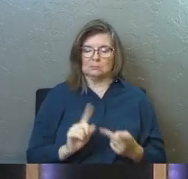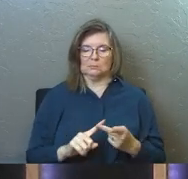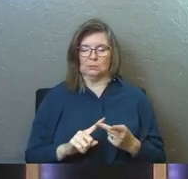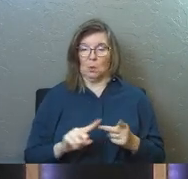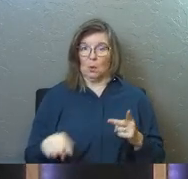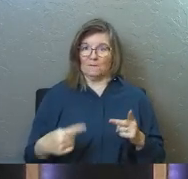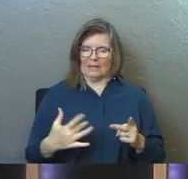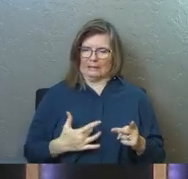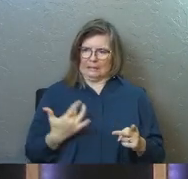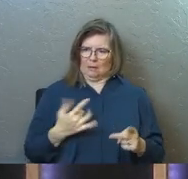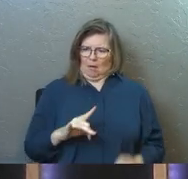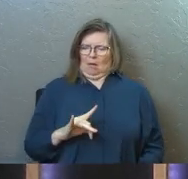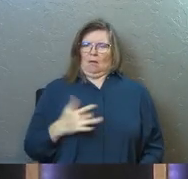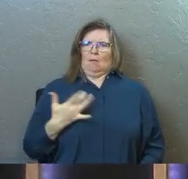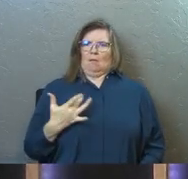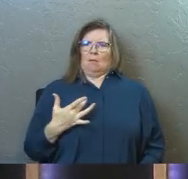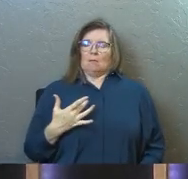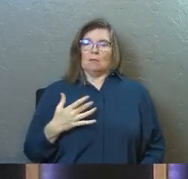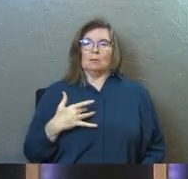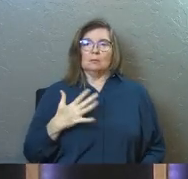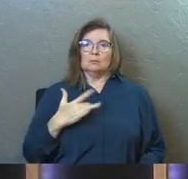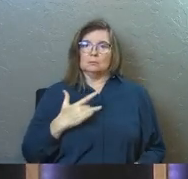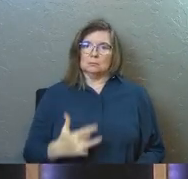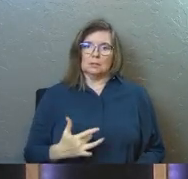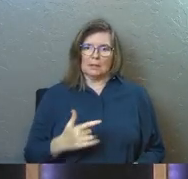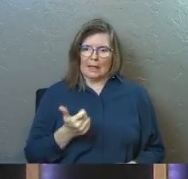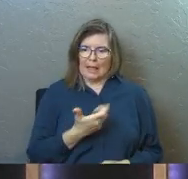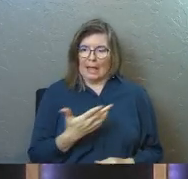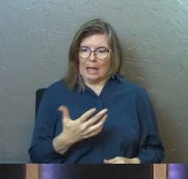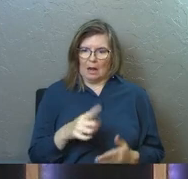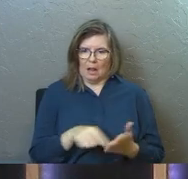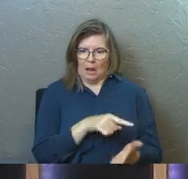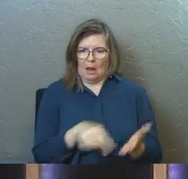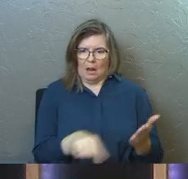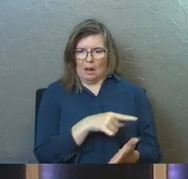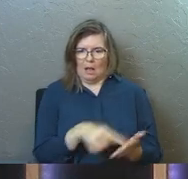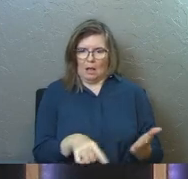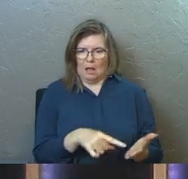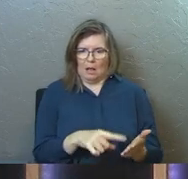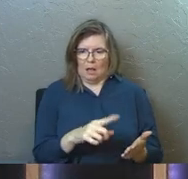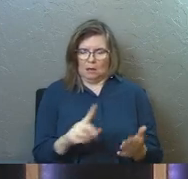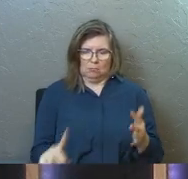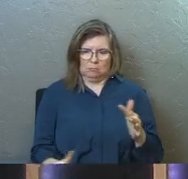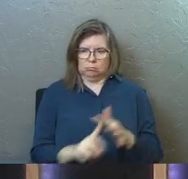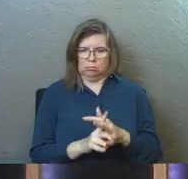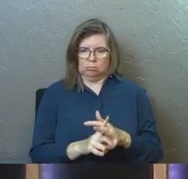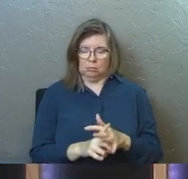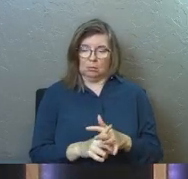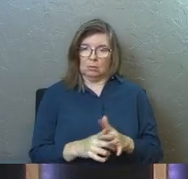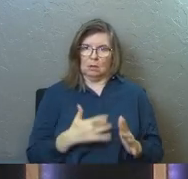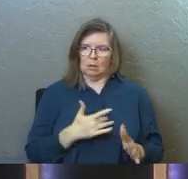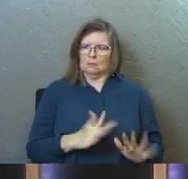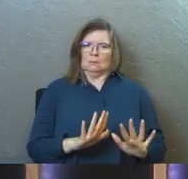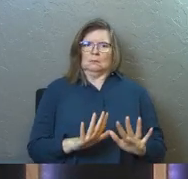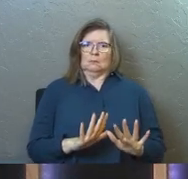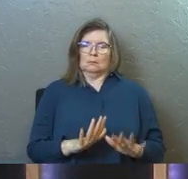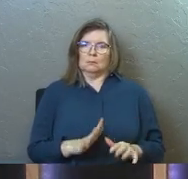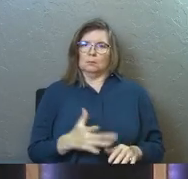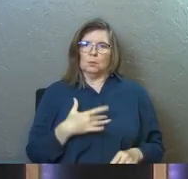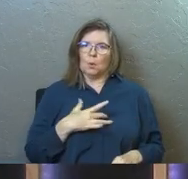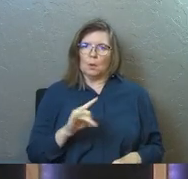We are open, very, very open, too open to any slight or offense that might come our way. Are you easily offended